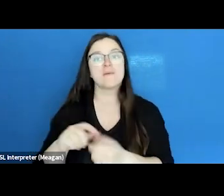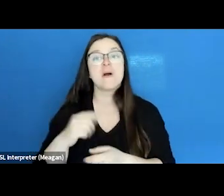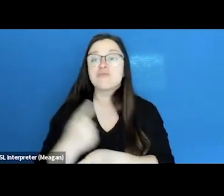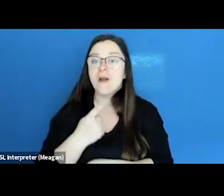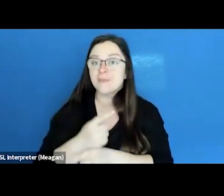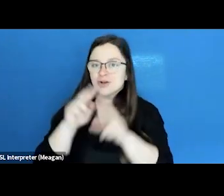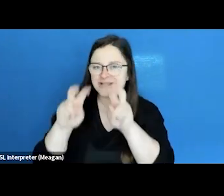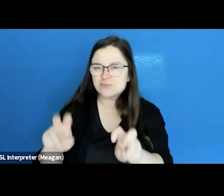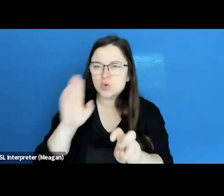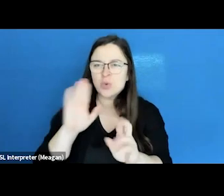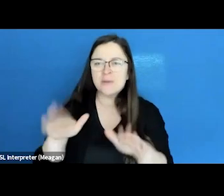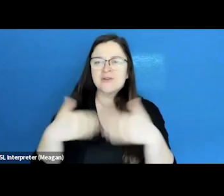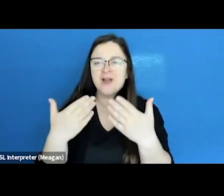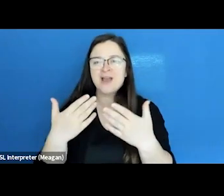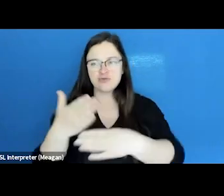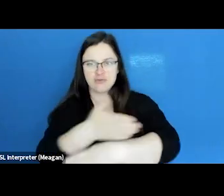a range of a risk